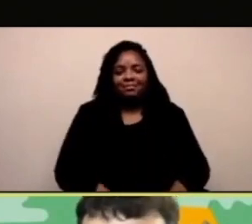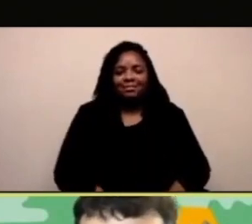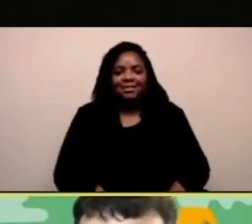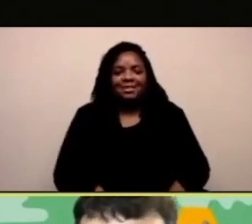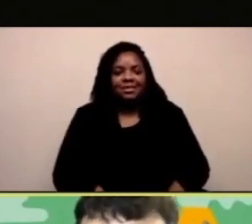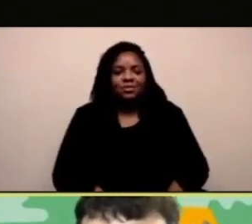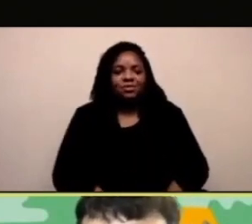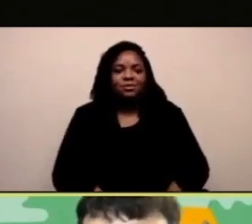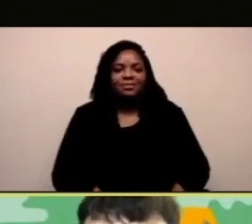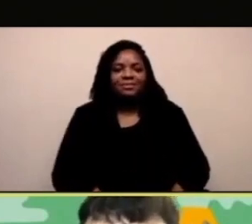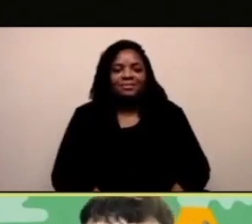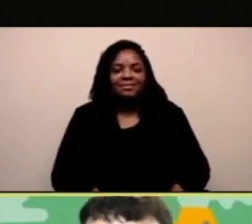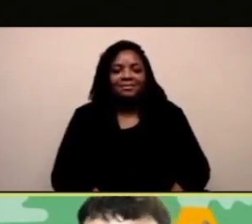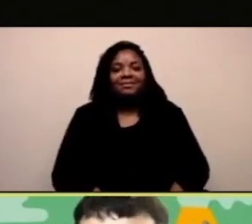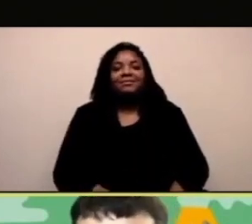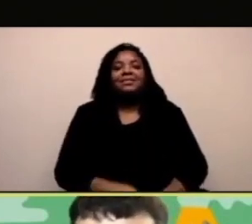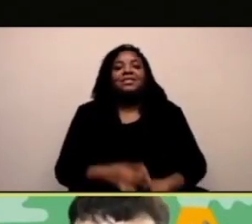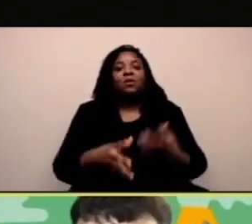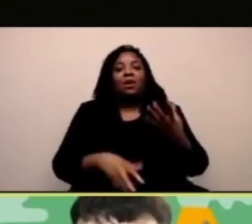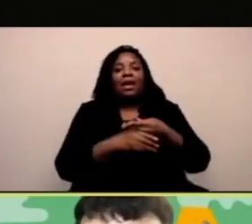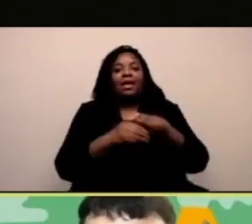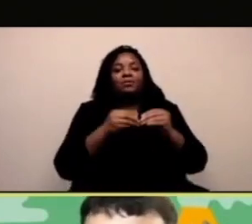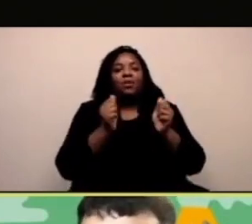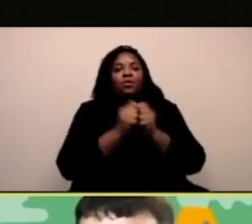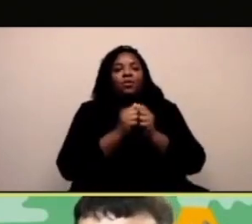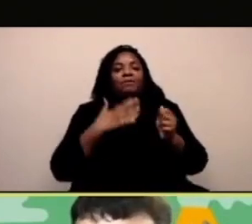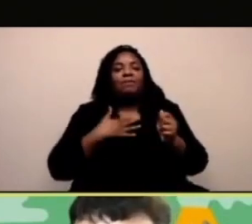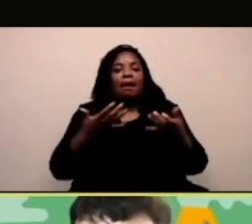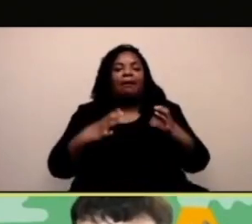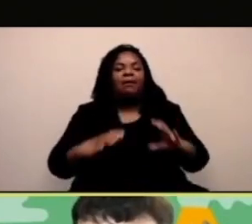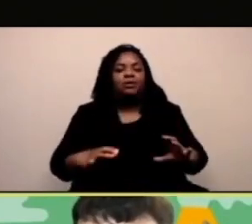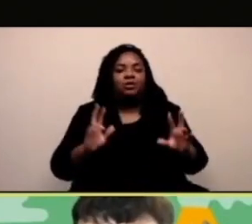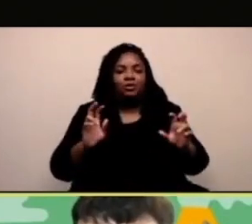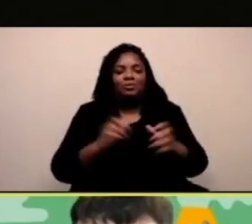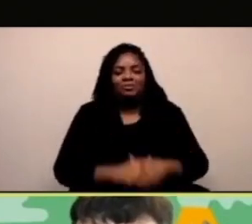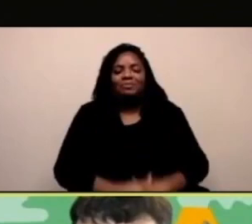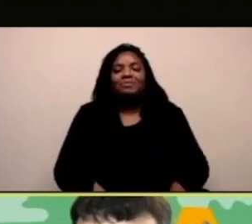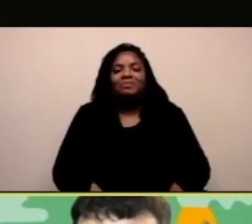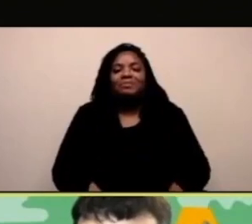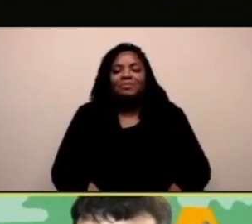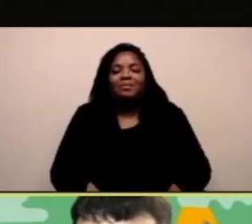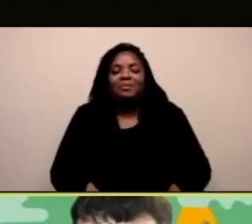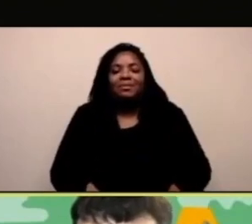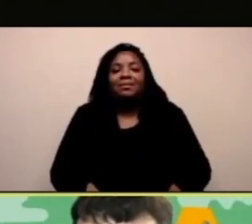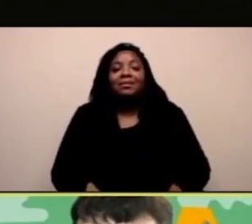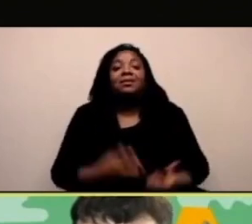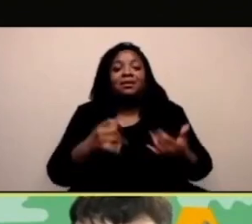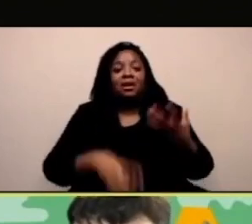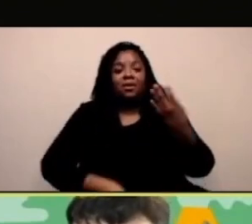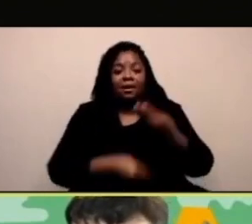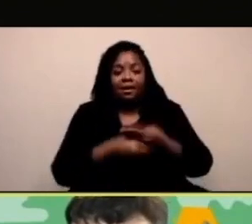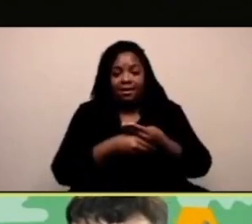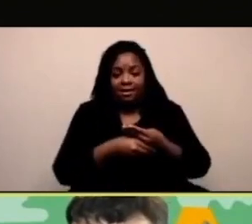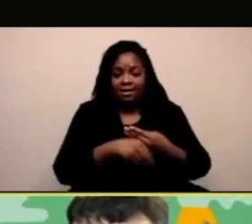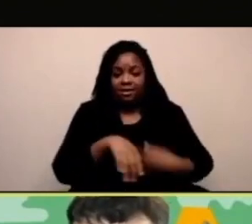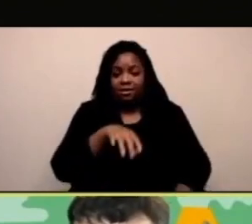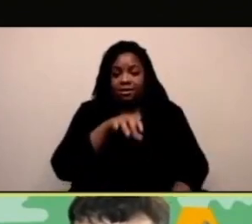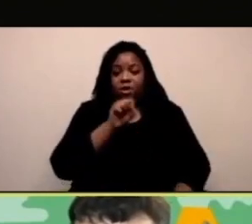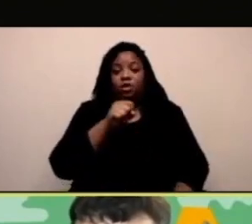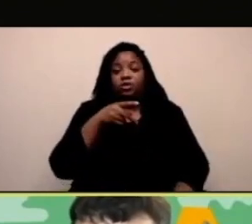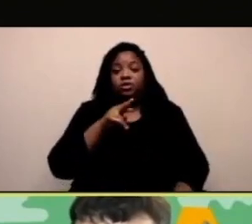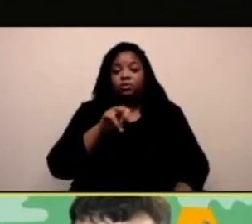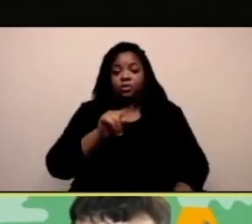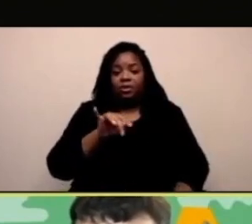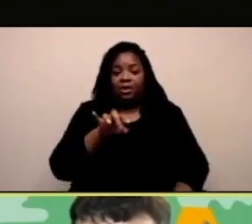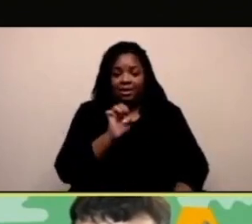Let's do another piece of my creature costume. So for this, I'm going to add another sprite